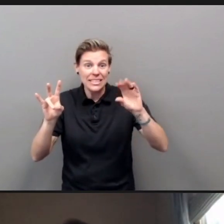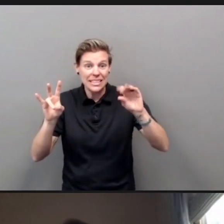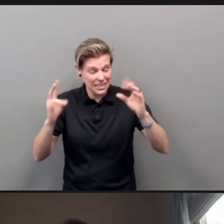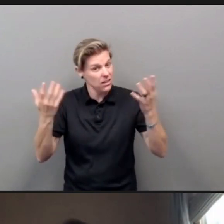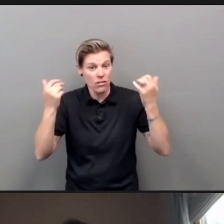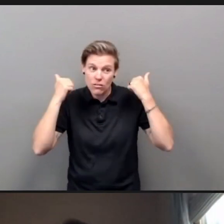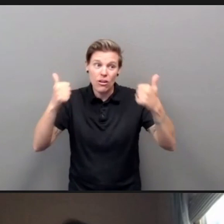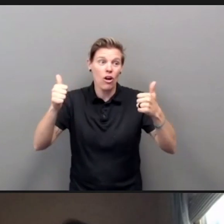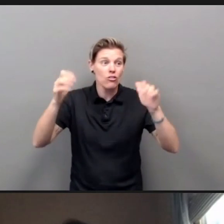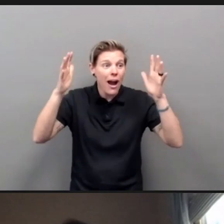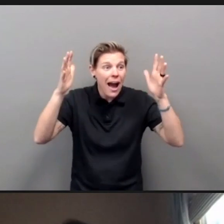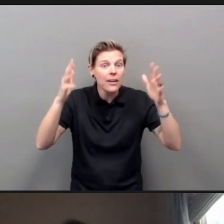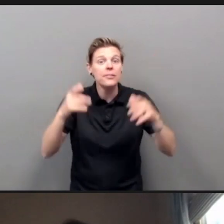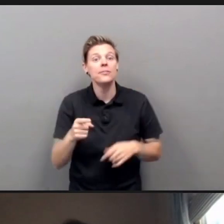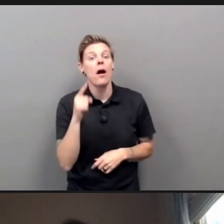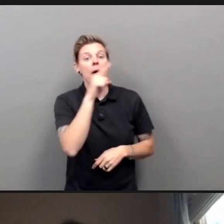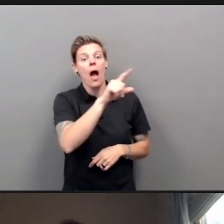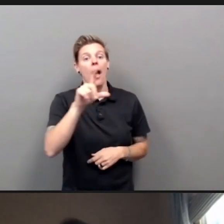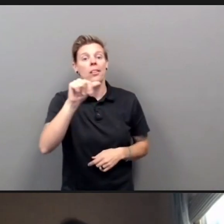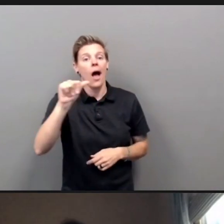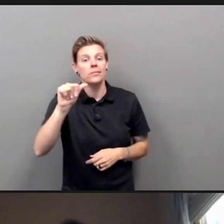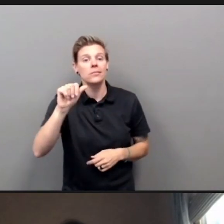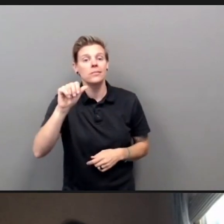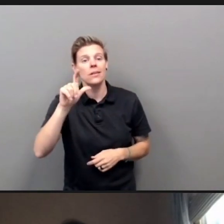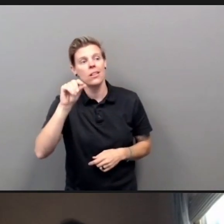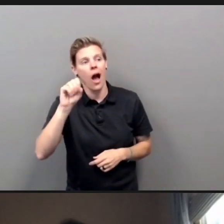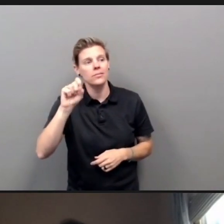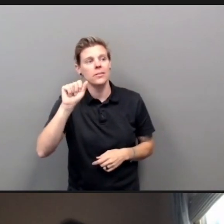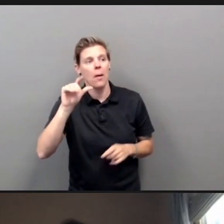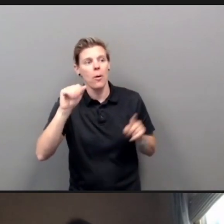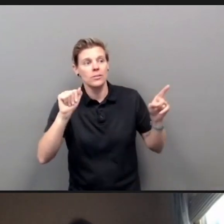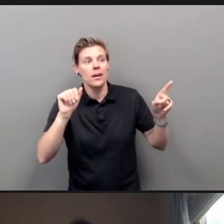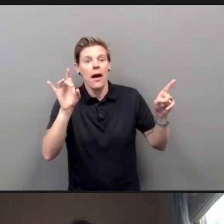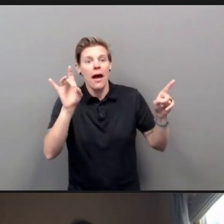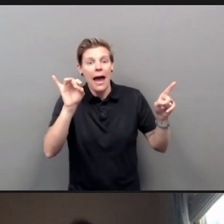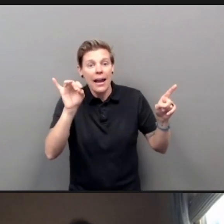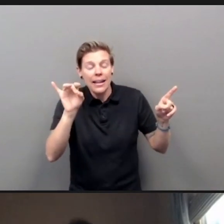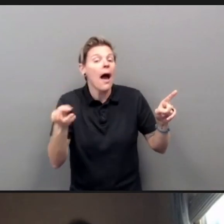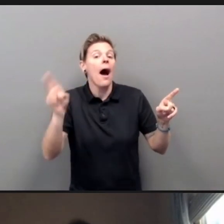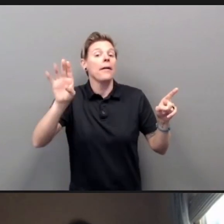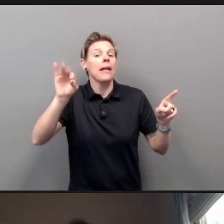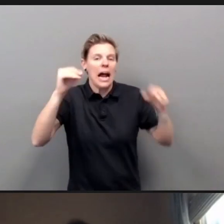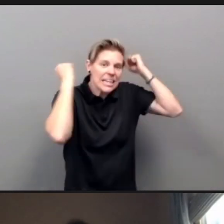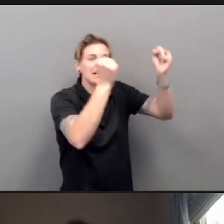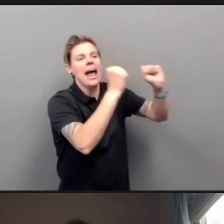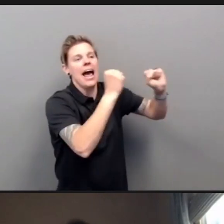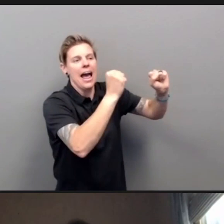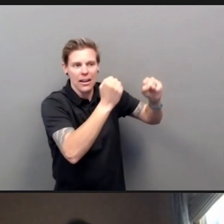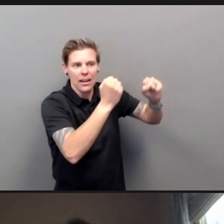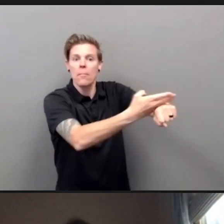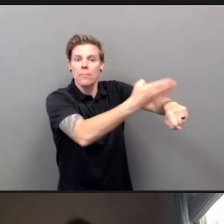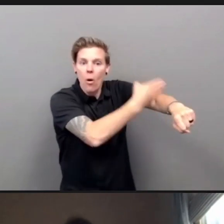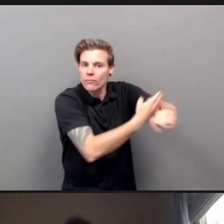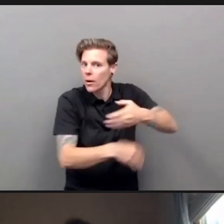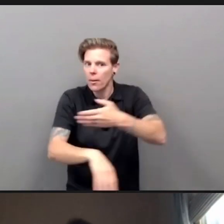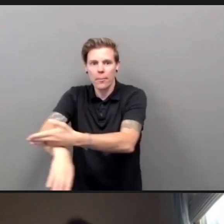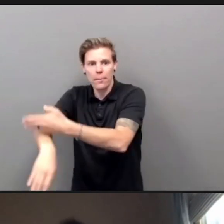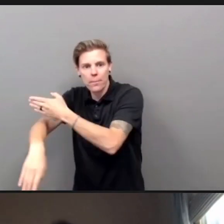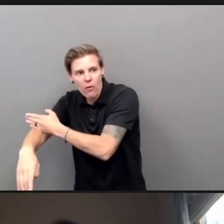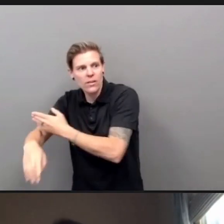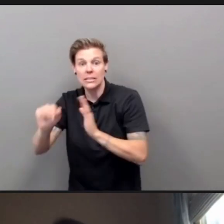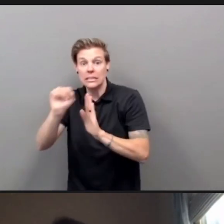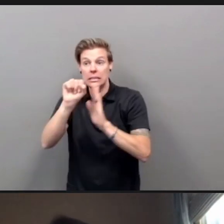Alamos had a target of going to 88, from 88.1 to 90. Like any improvement anywhere in the state helps. And